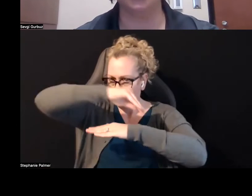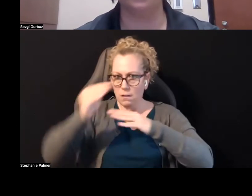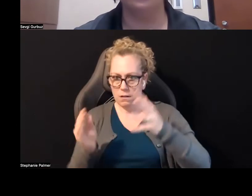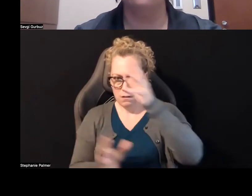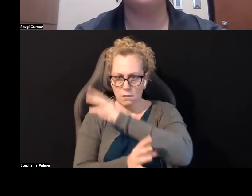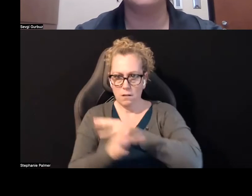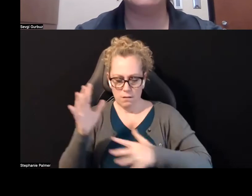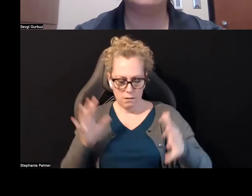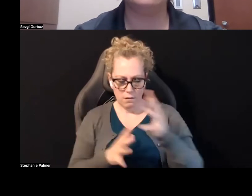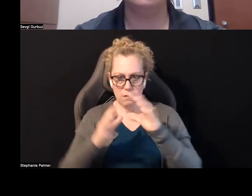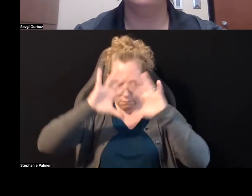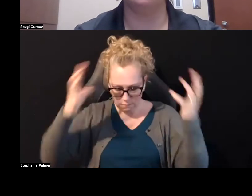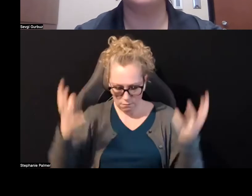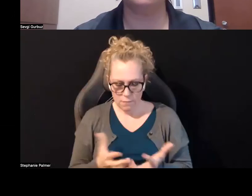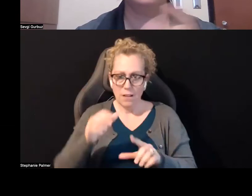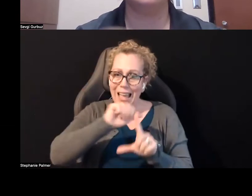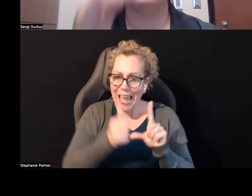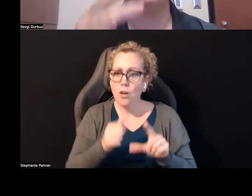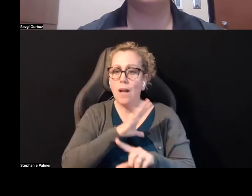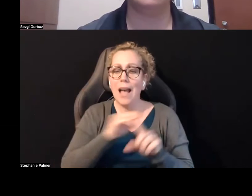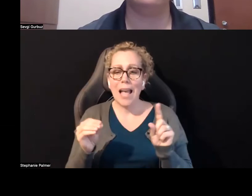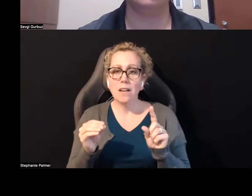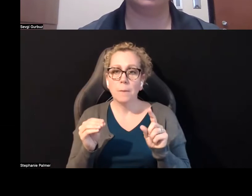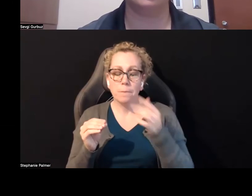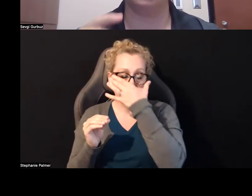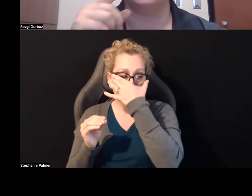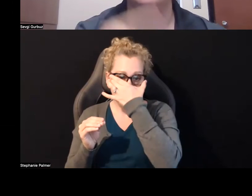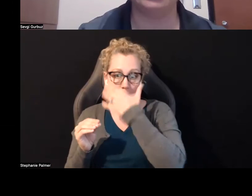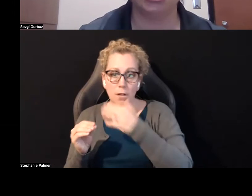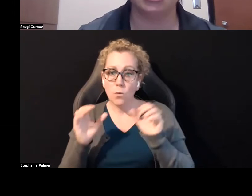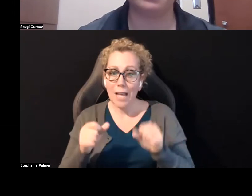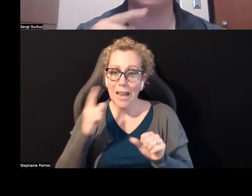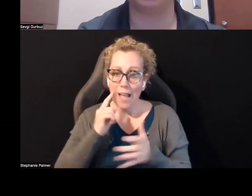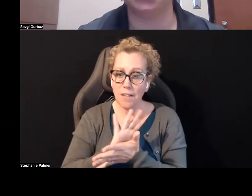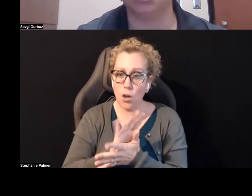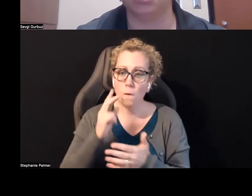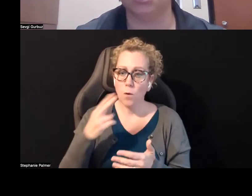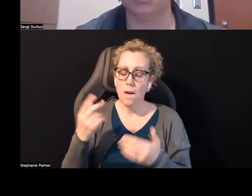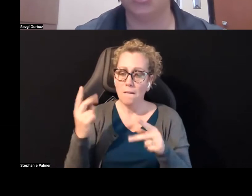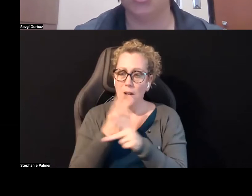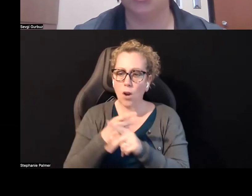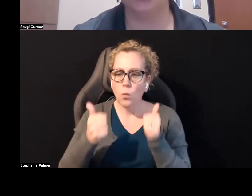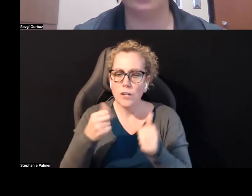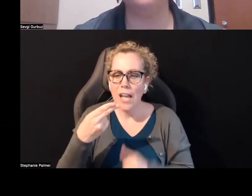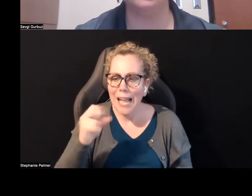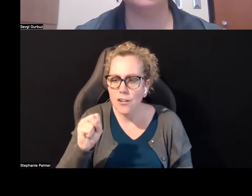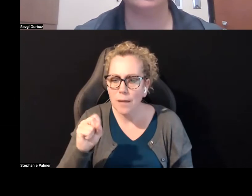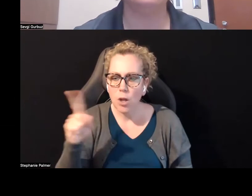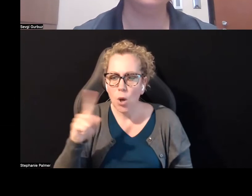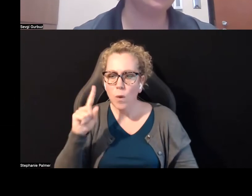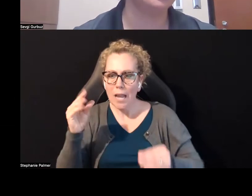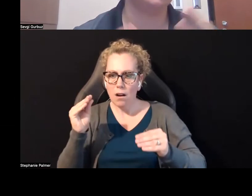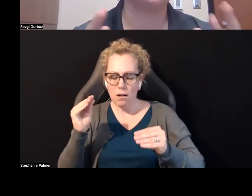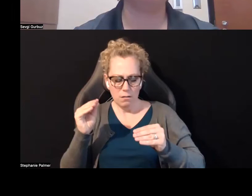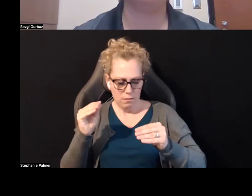use the video for getting both azimuth, elevation, as well as hand shape and expressions. So I feel